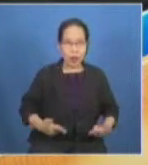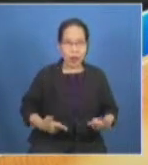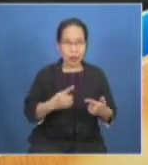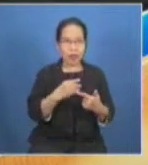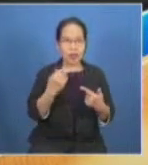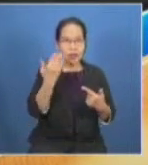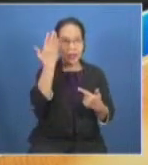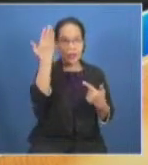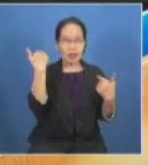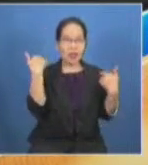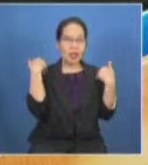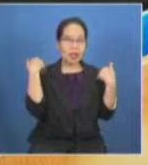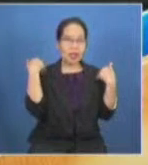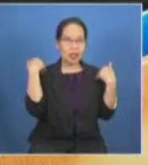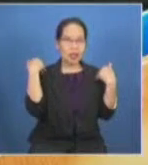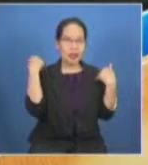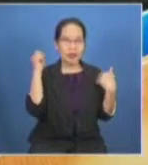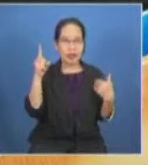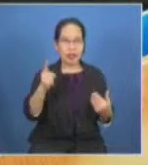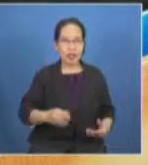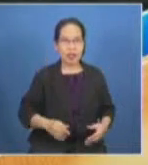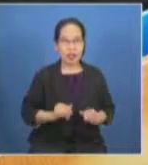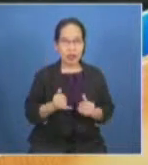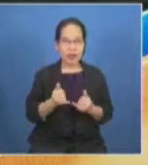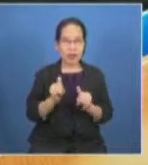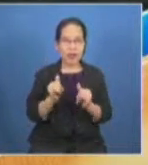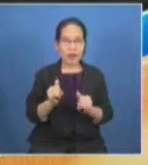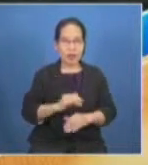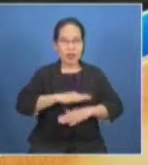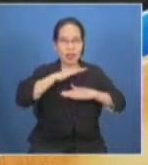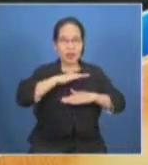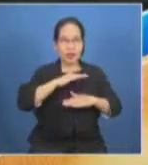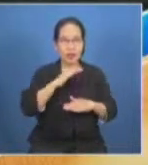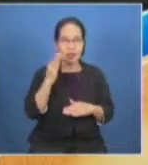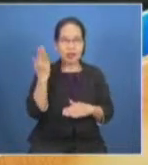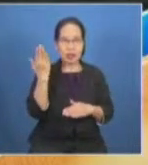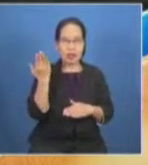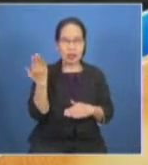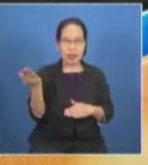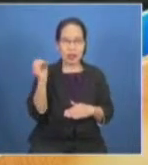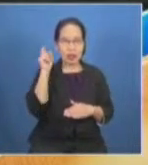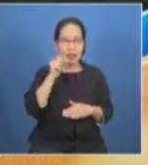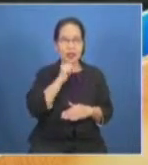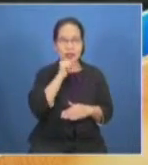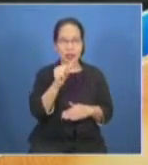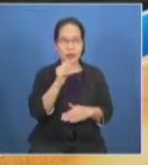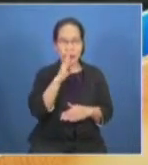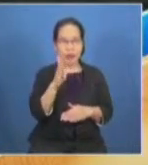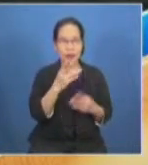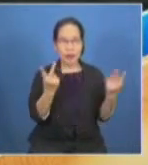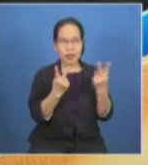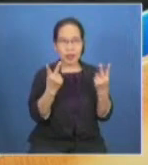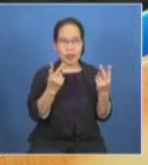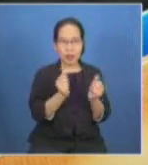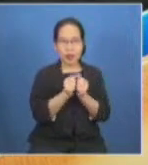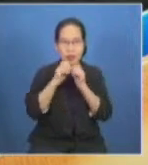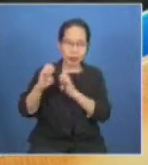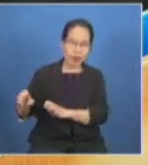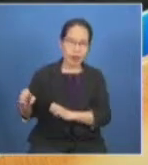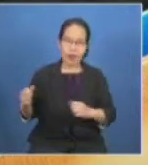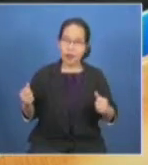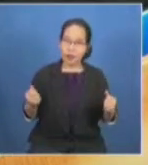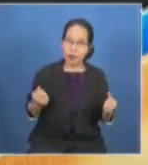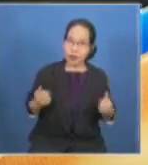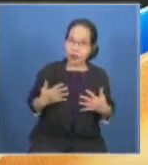tendeth to life, and he that has it shall abide satisfied. He shall not be visited with evil. He